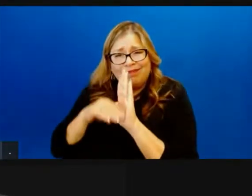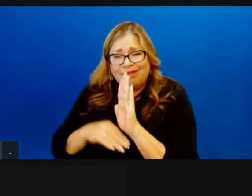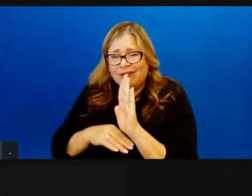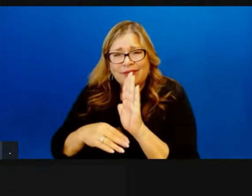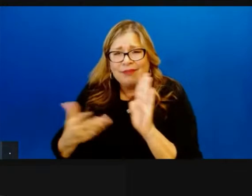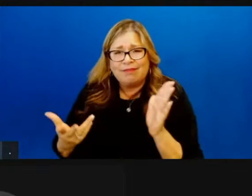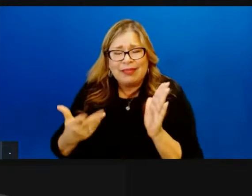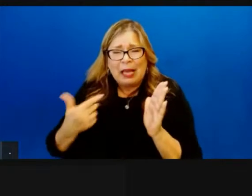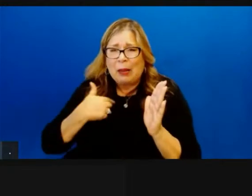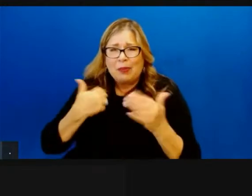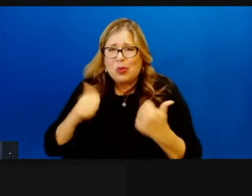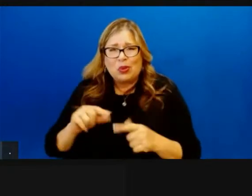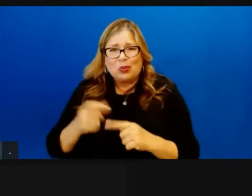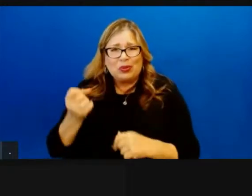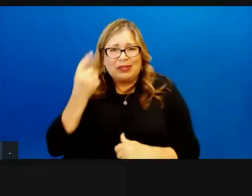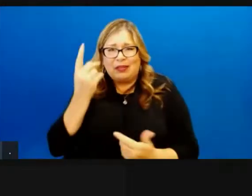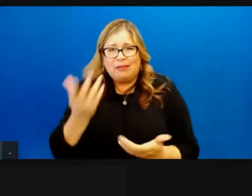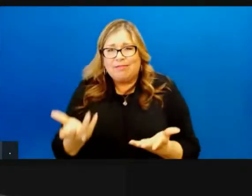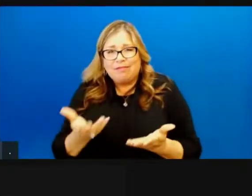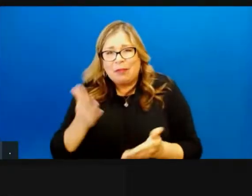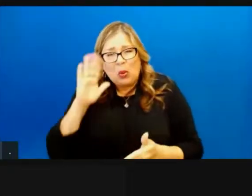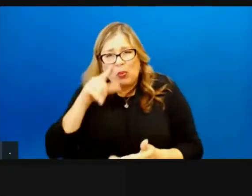So hoping you can go back at it again.